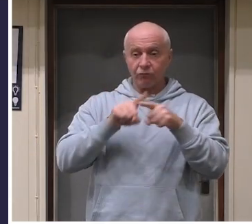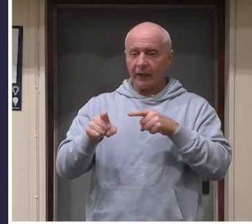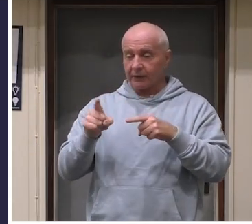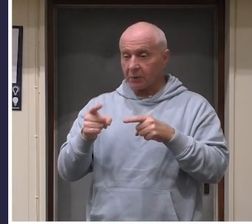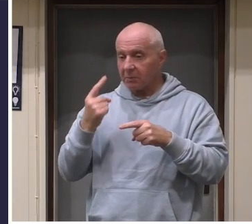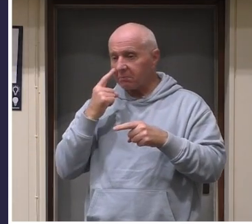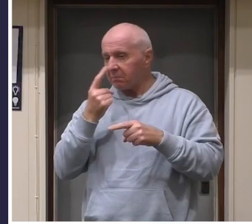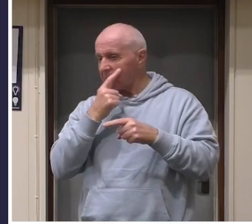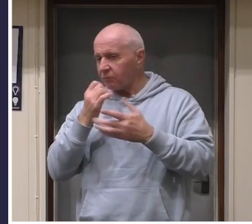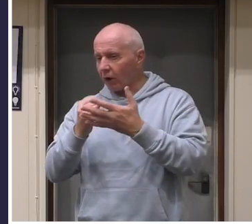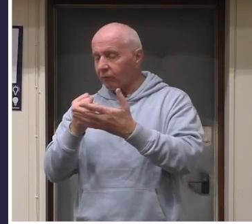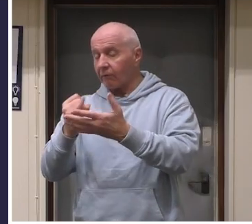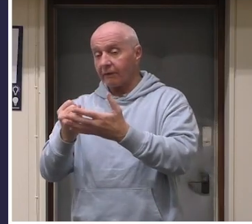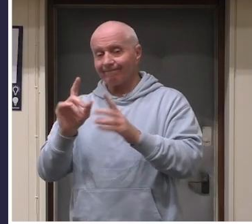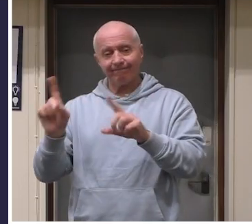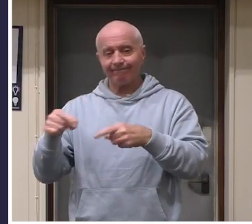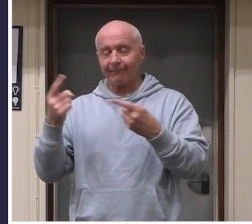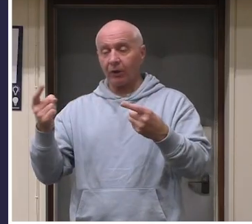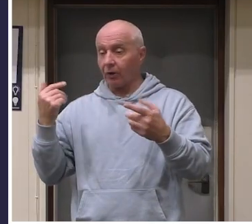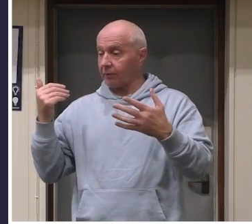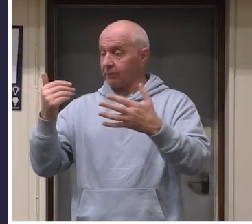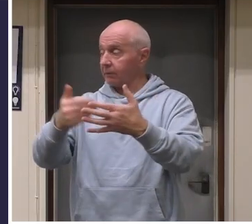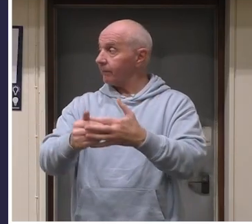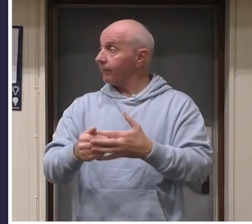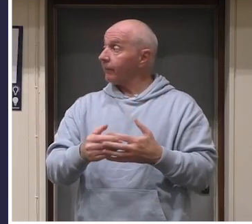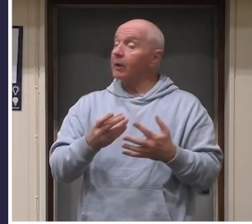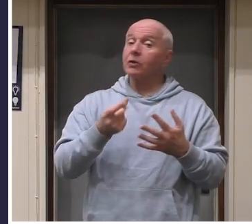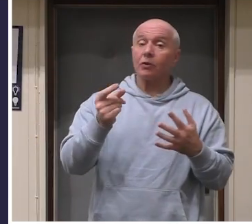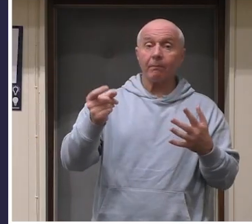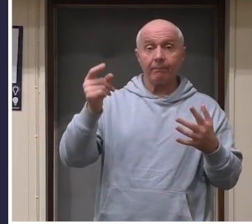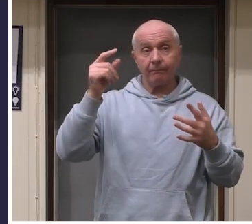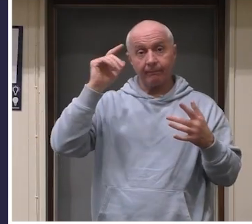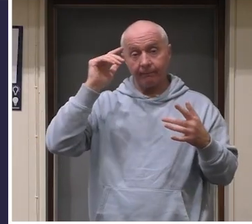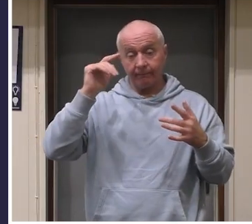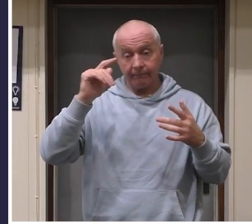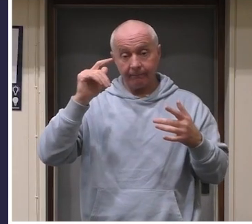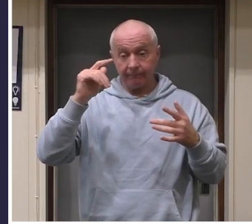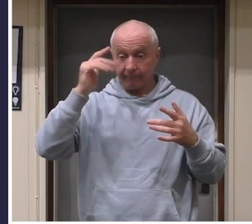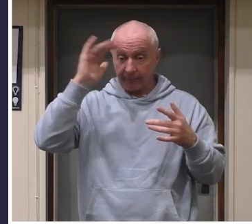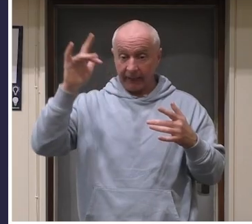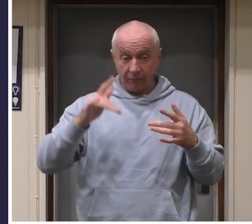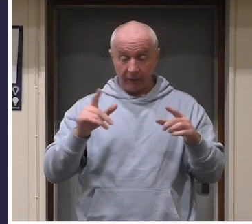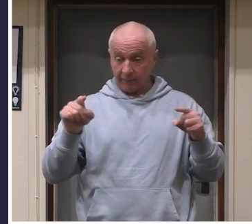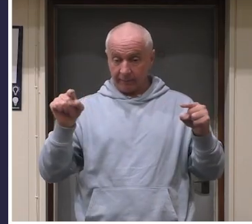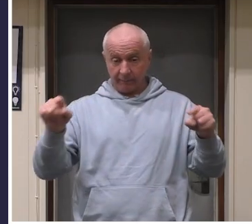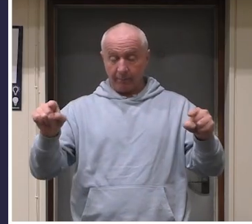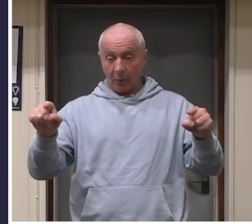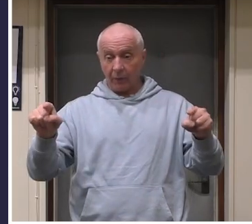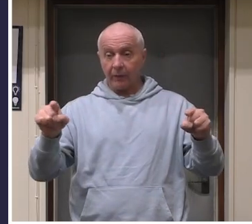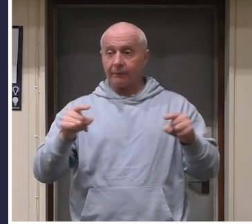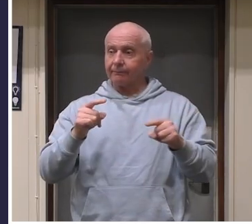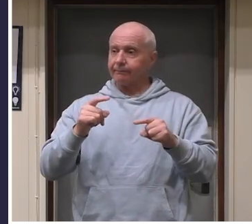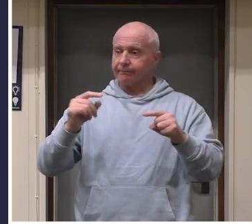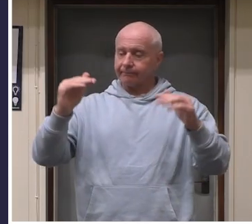what happens when you bring these two together? There are some theories which say that the gravitational interactions